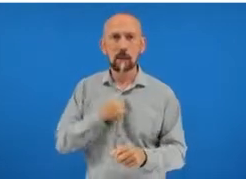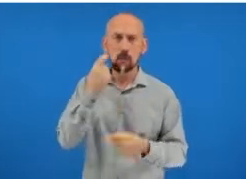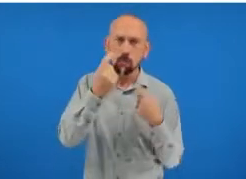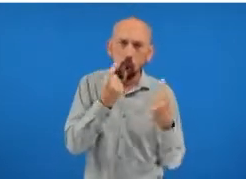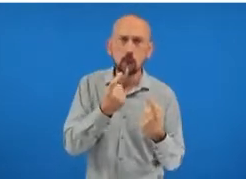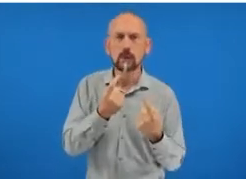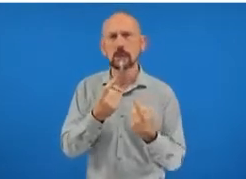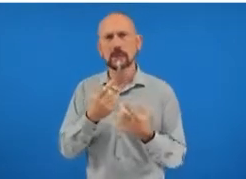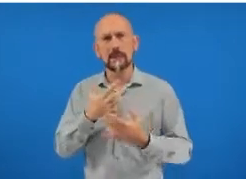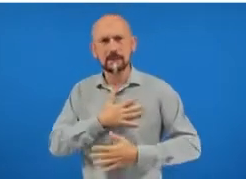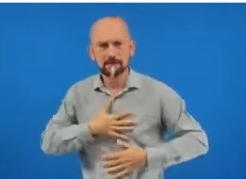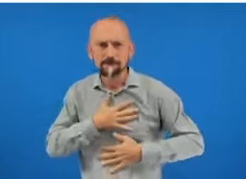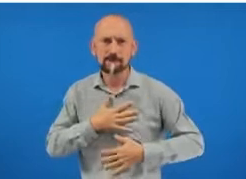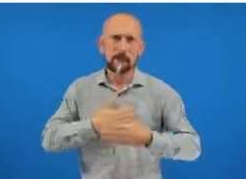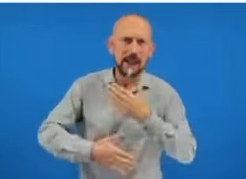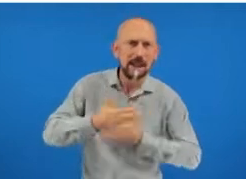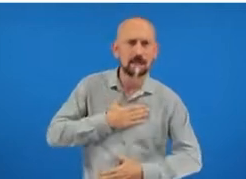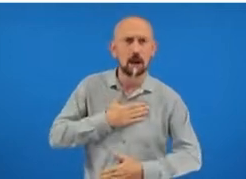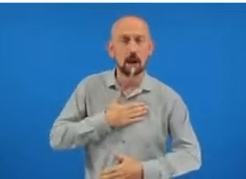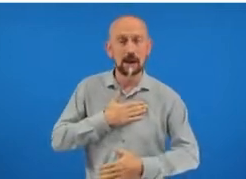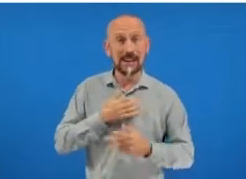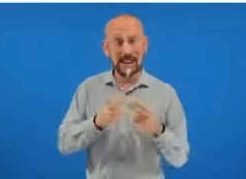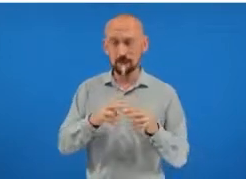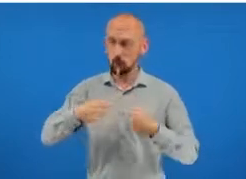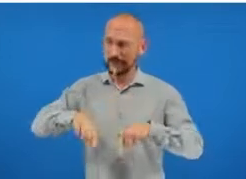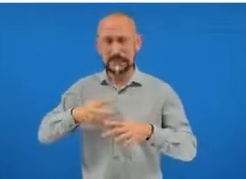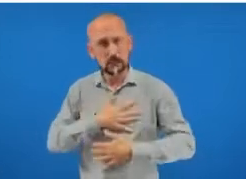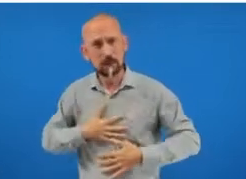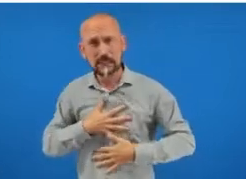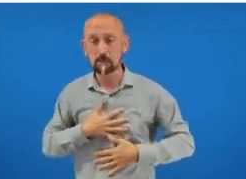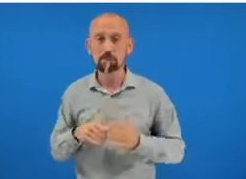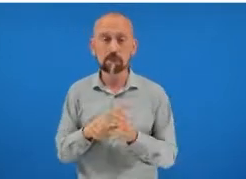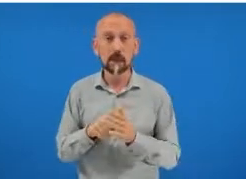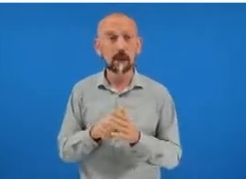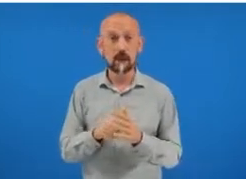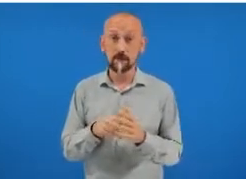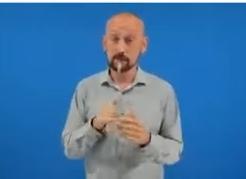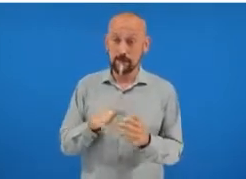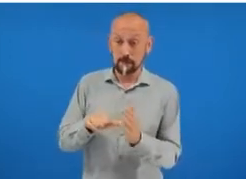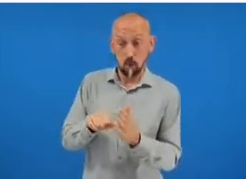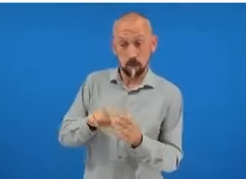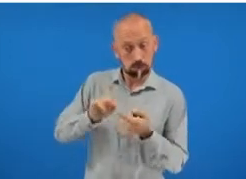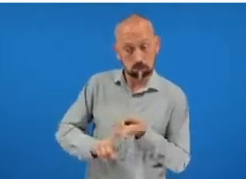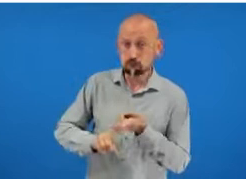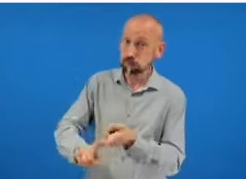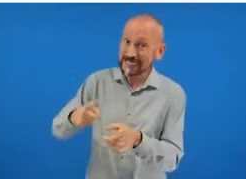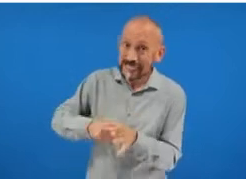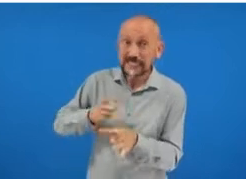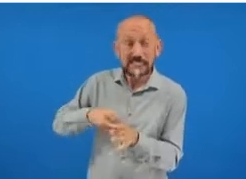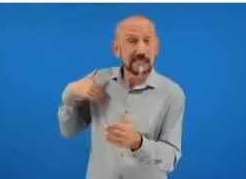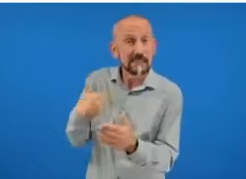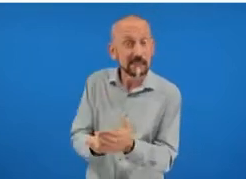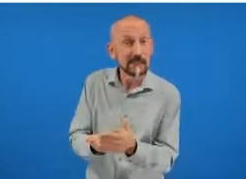of distress. For many of us, these problems have been around for many years, and that can make it harder to spot